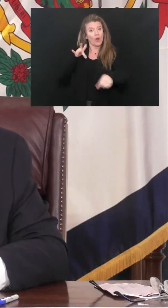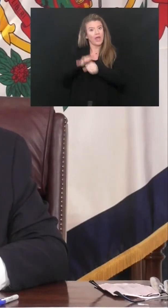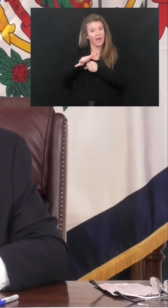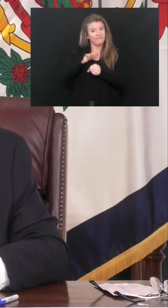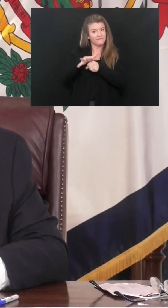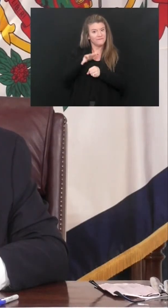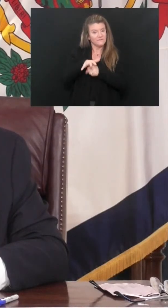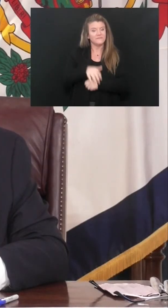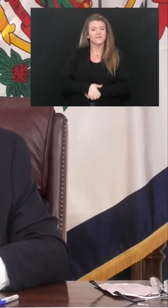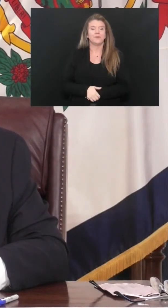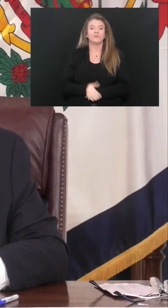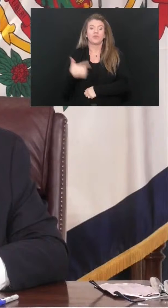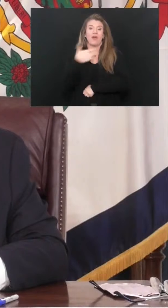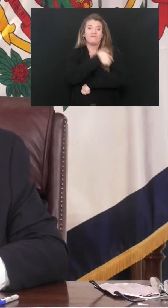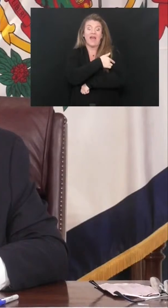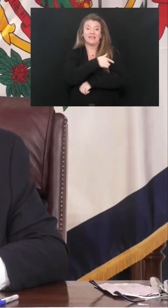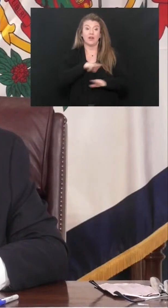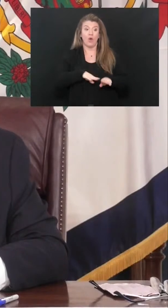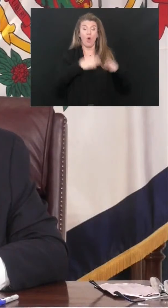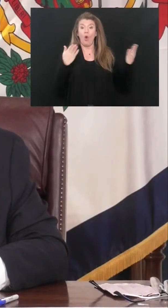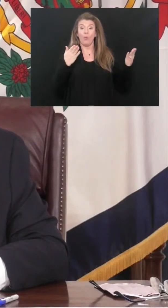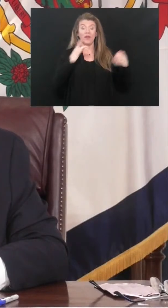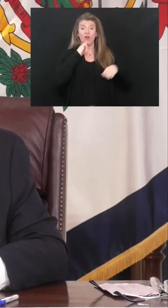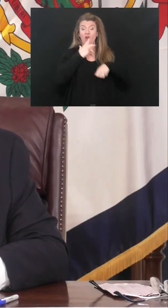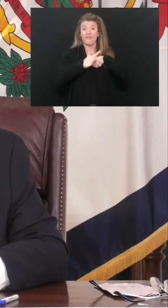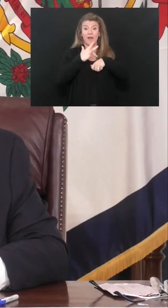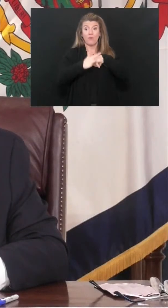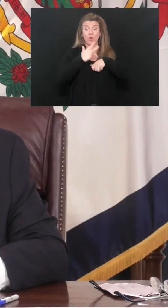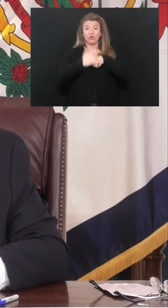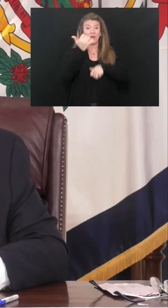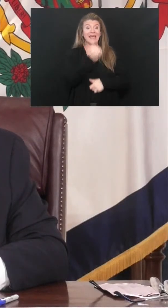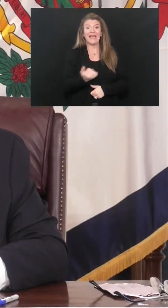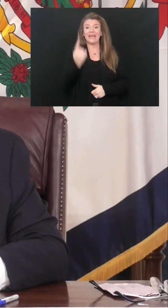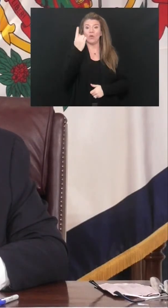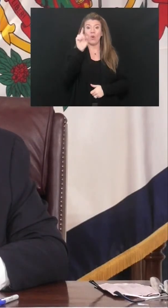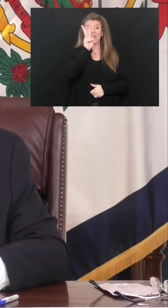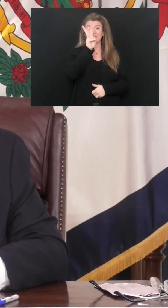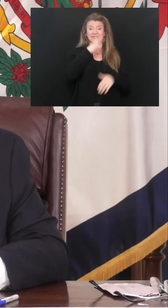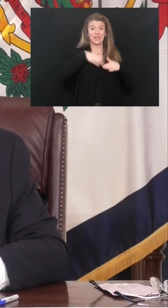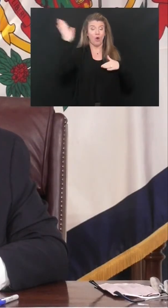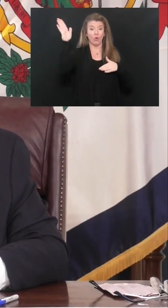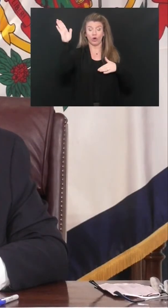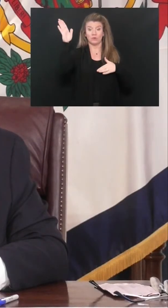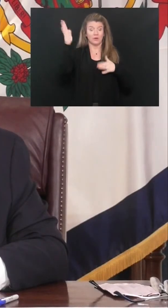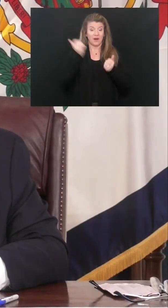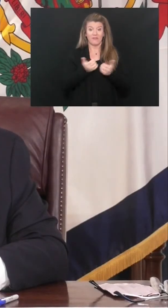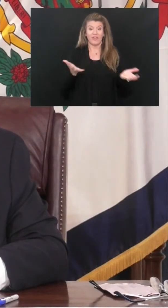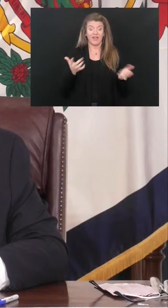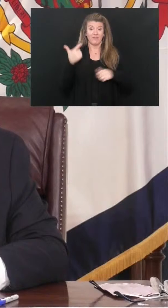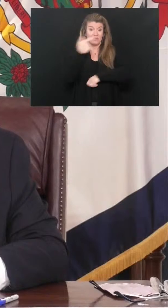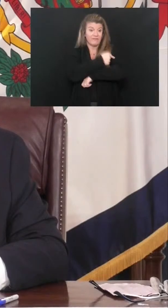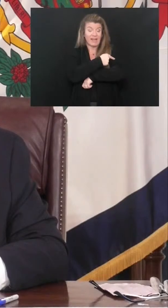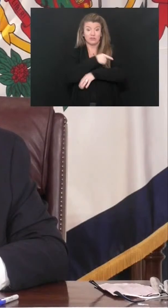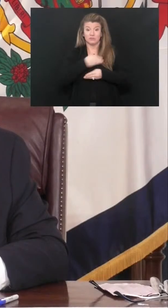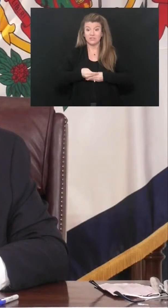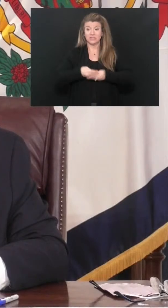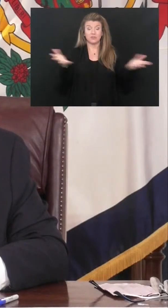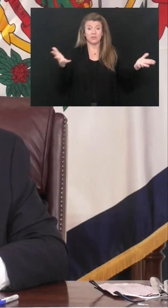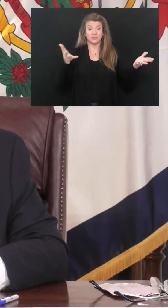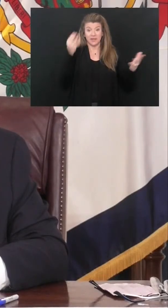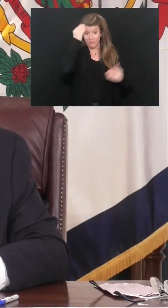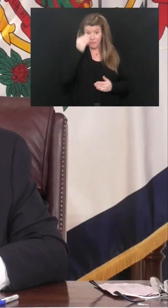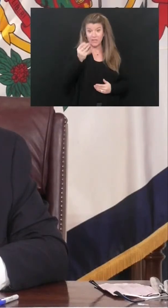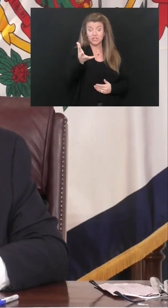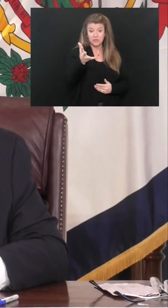Our vaccine eligibility, the vaccines are available, you know, to anybody 16 and older and everything. From the vaccine distribution